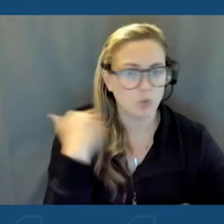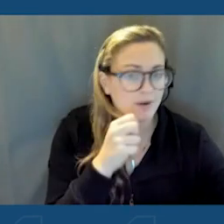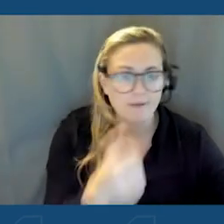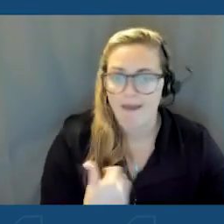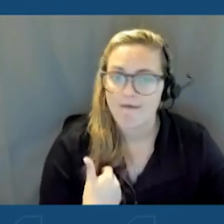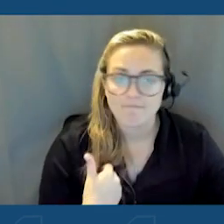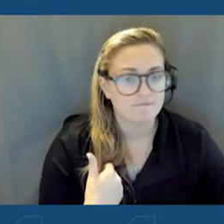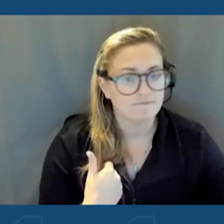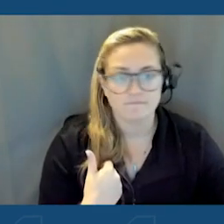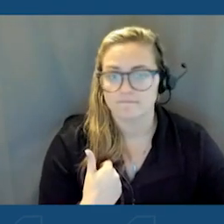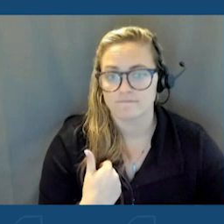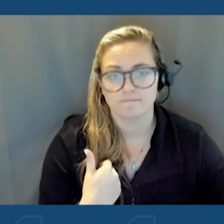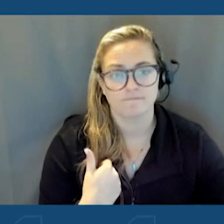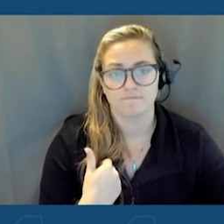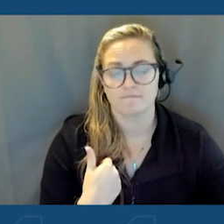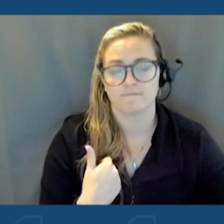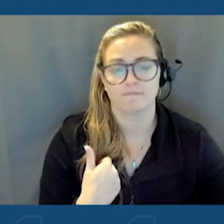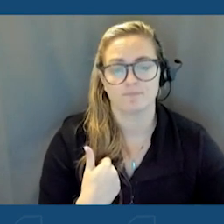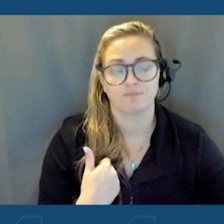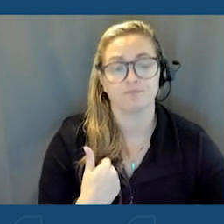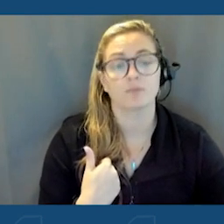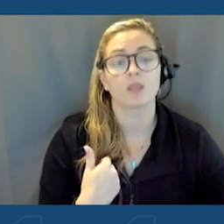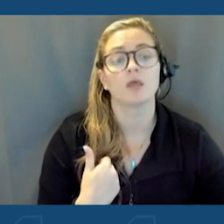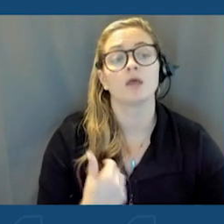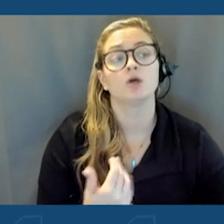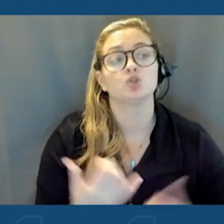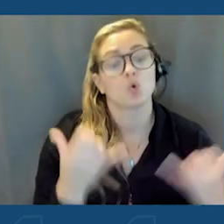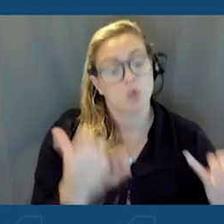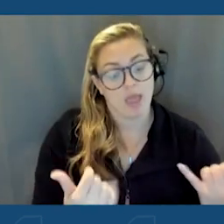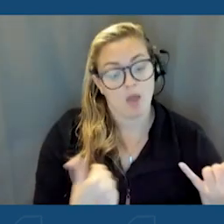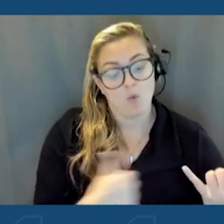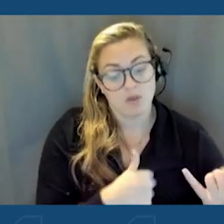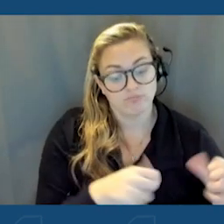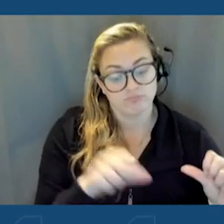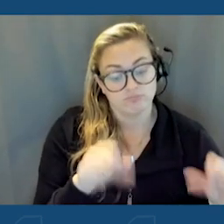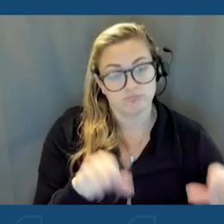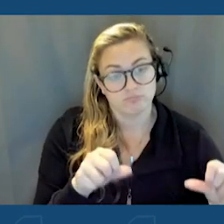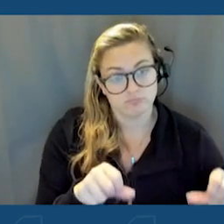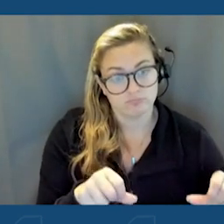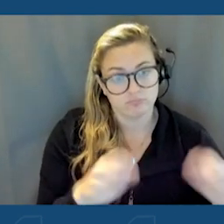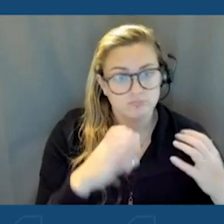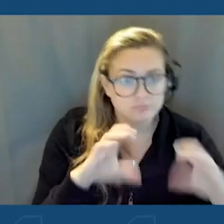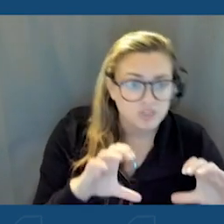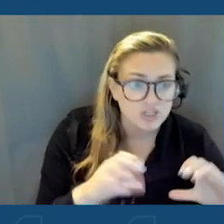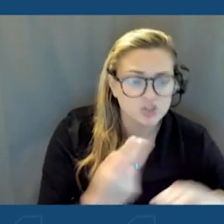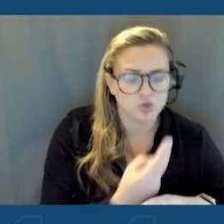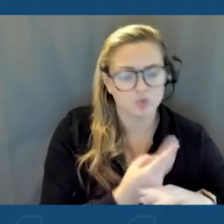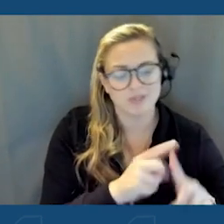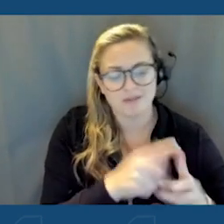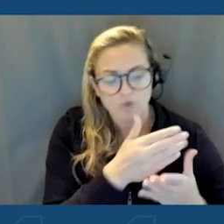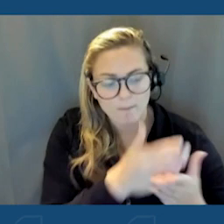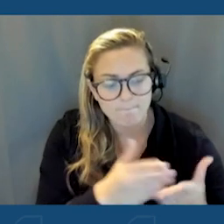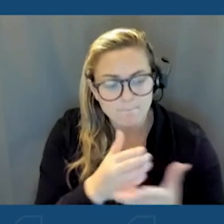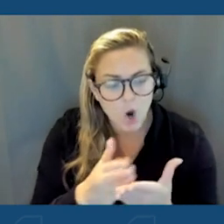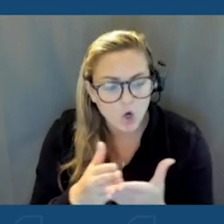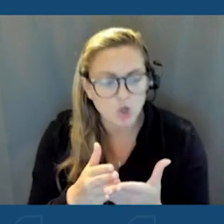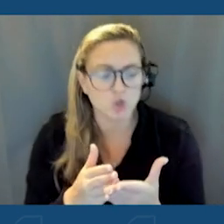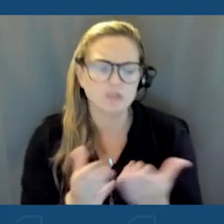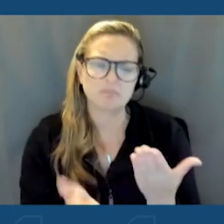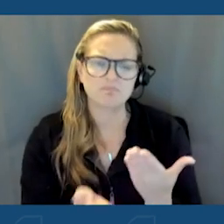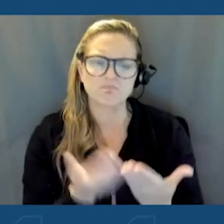didn't exist. With the ability to take these parts and relatively